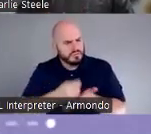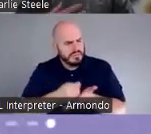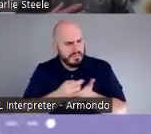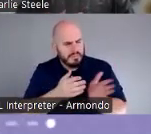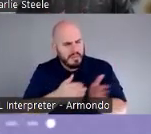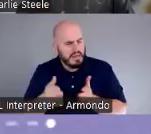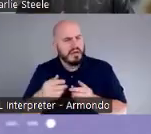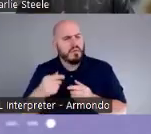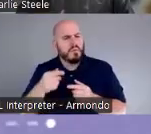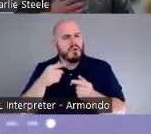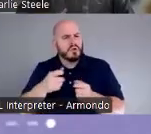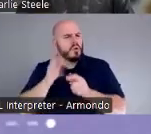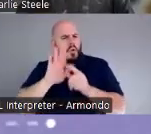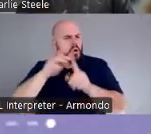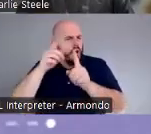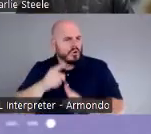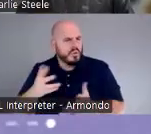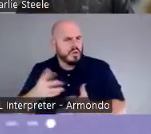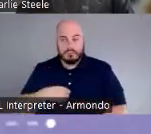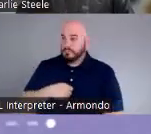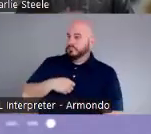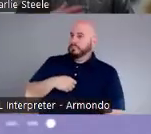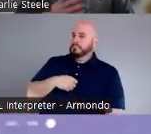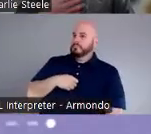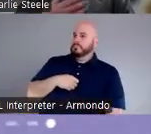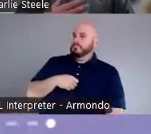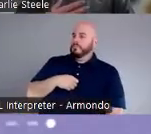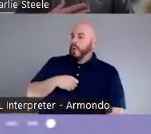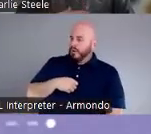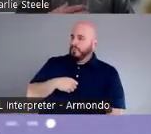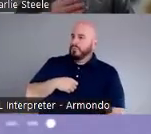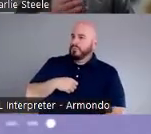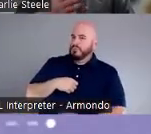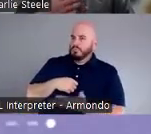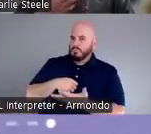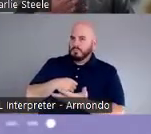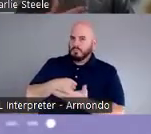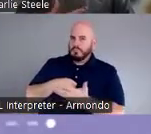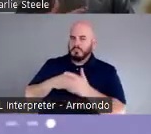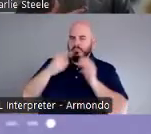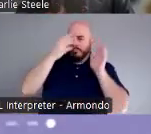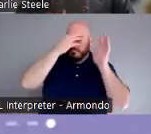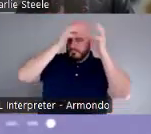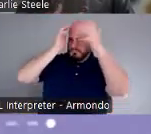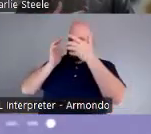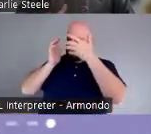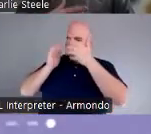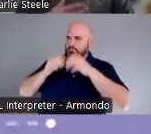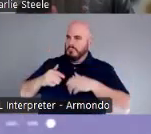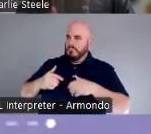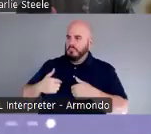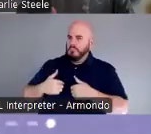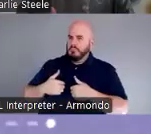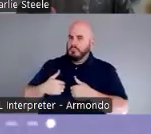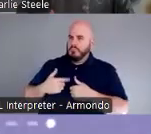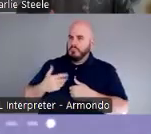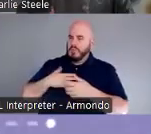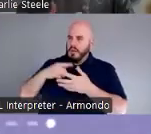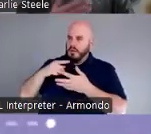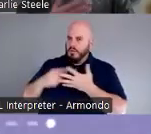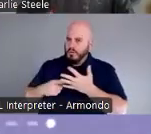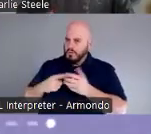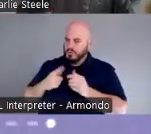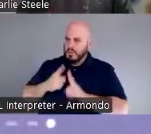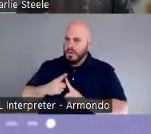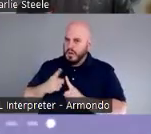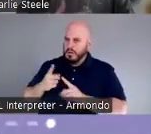really, made me think of my care in a different way, and really kind of believe that, I could drive my care